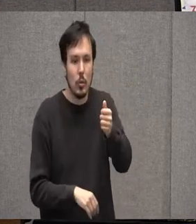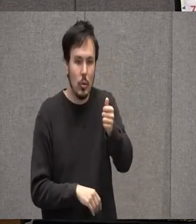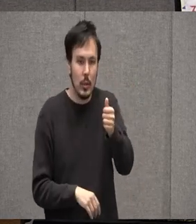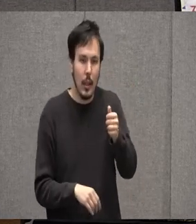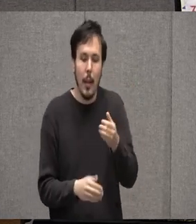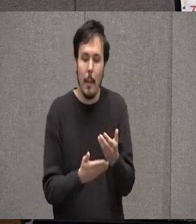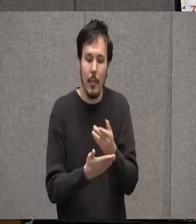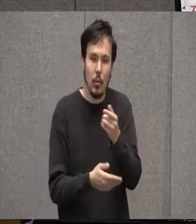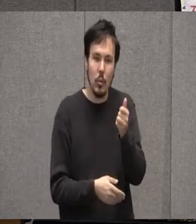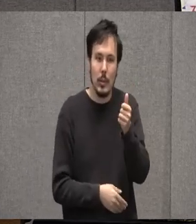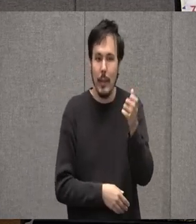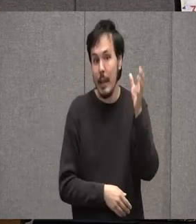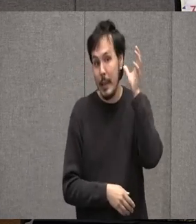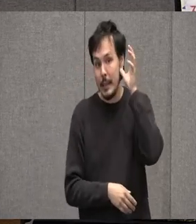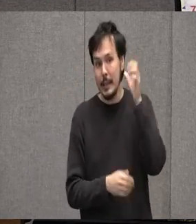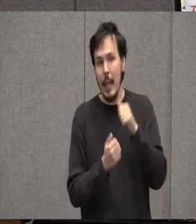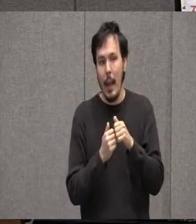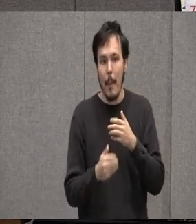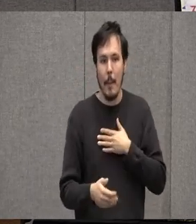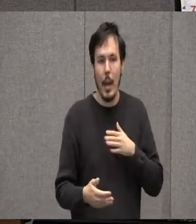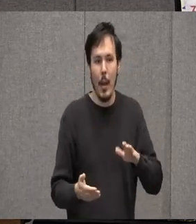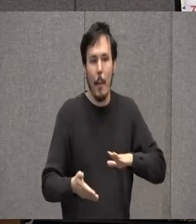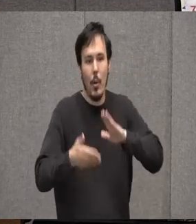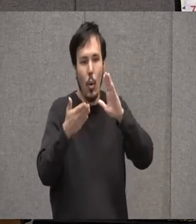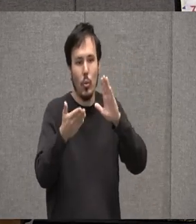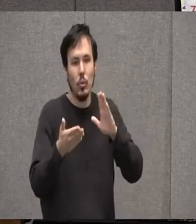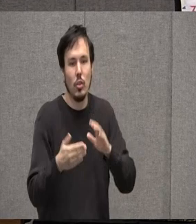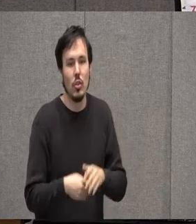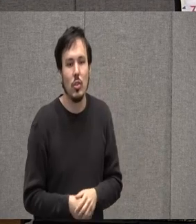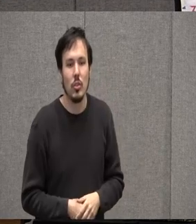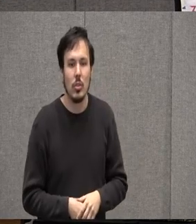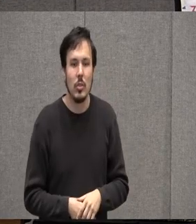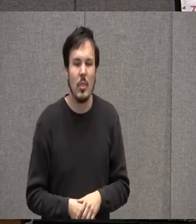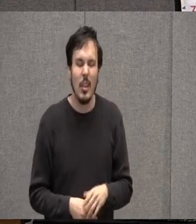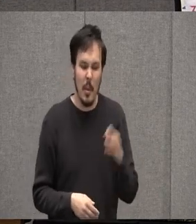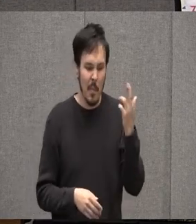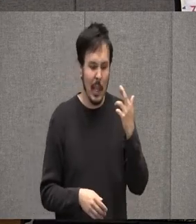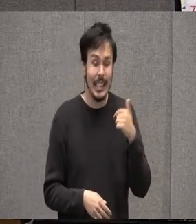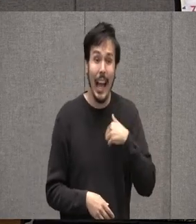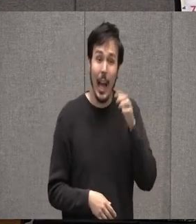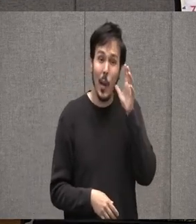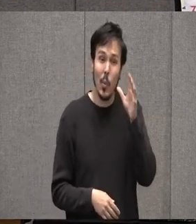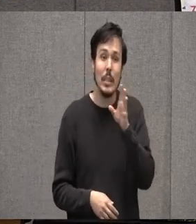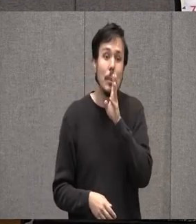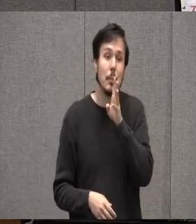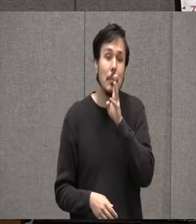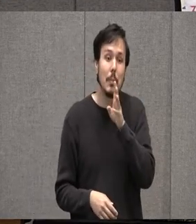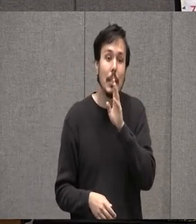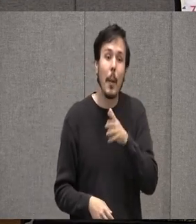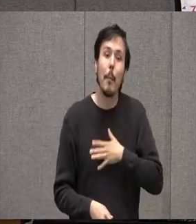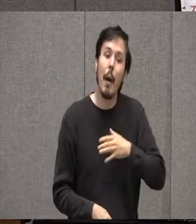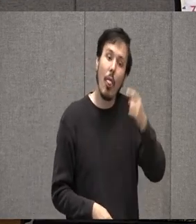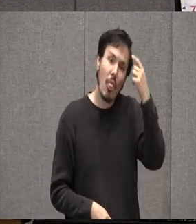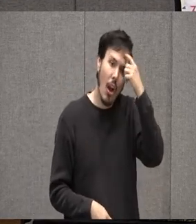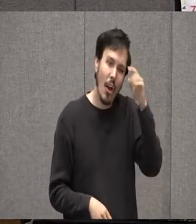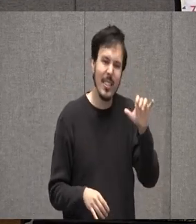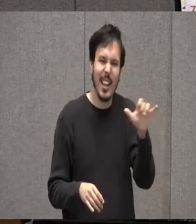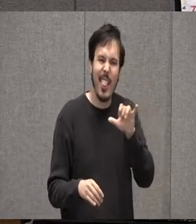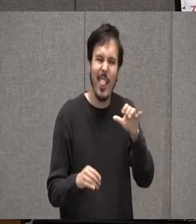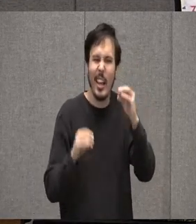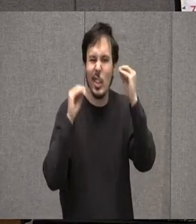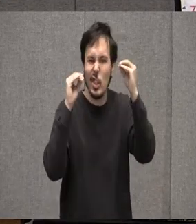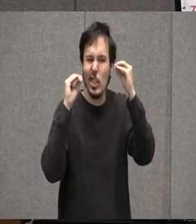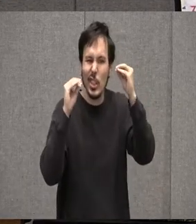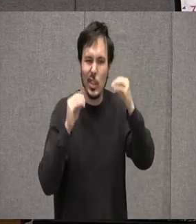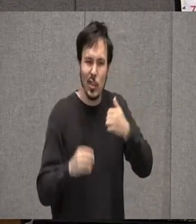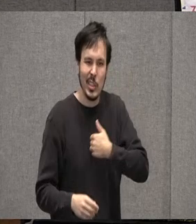how I approached it, my teacher think, and how I am thinking through this task. All right, so let's go ahead